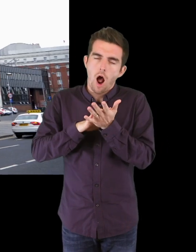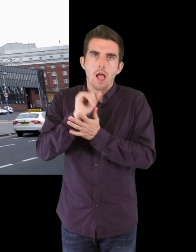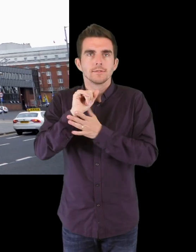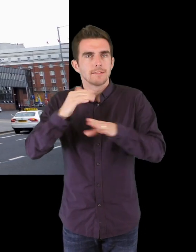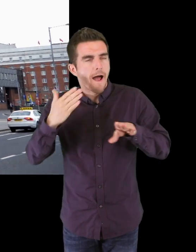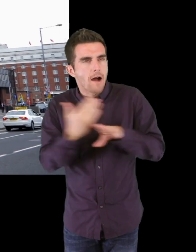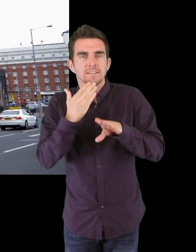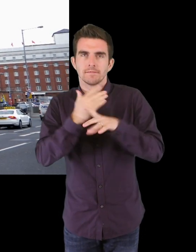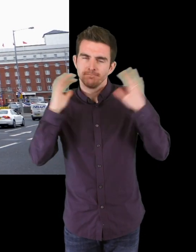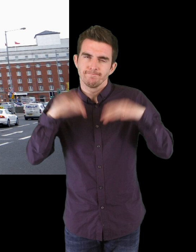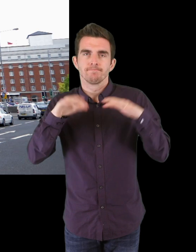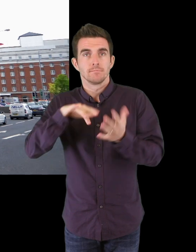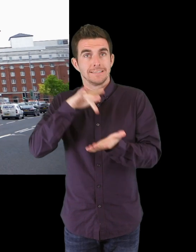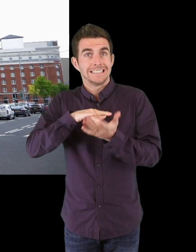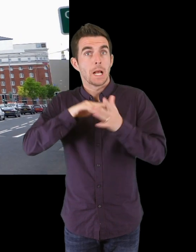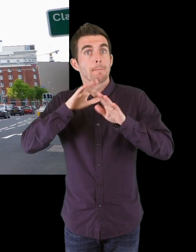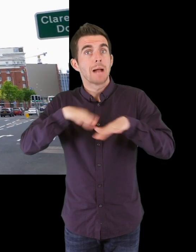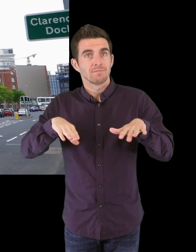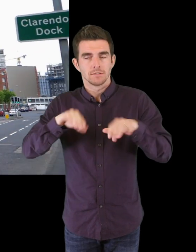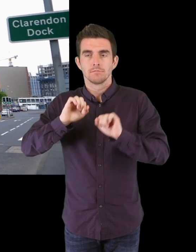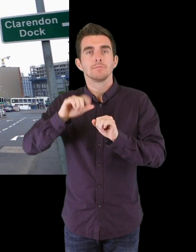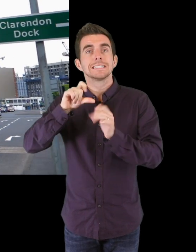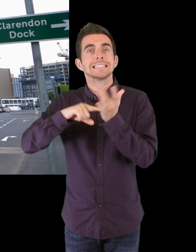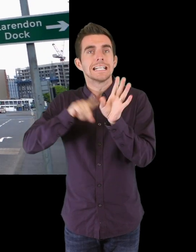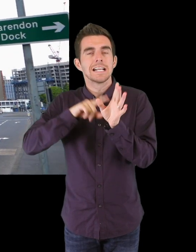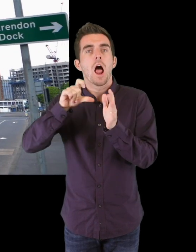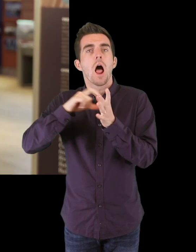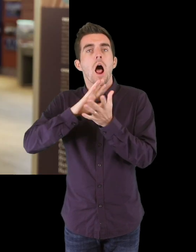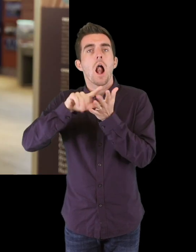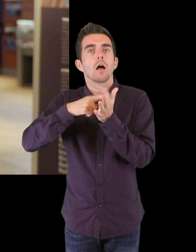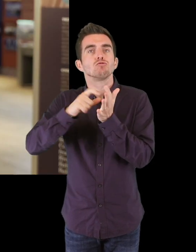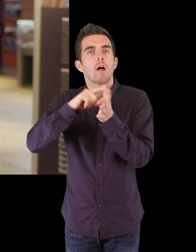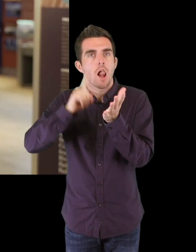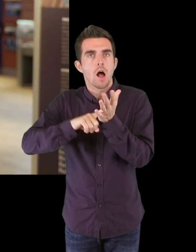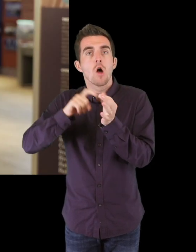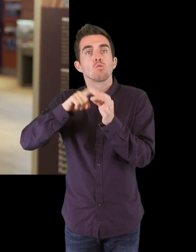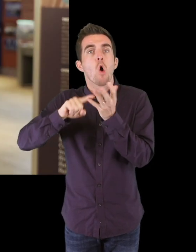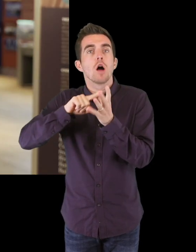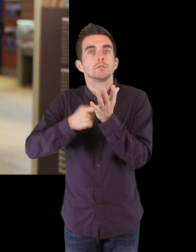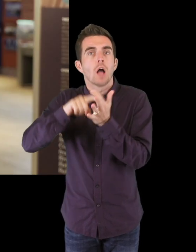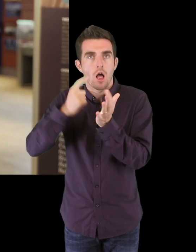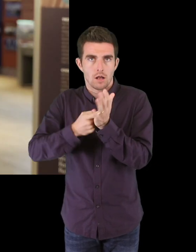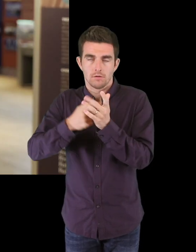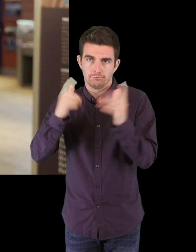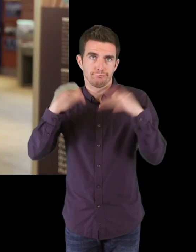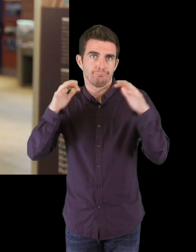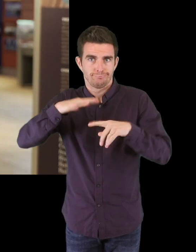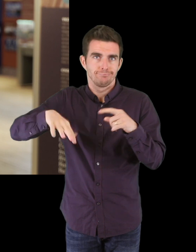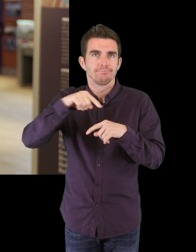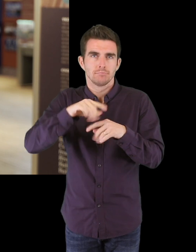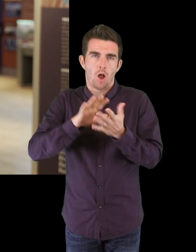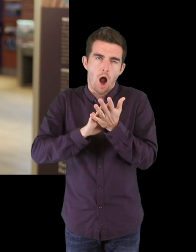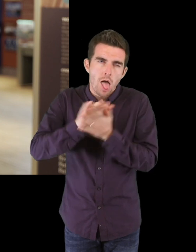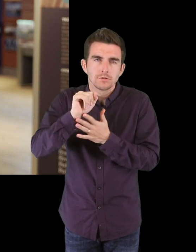cultural activity in the heart of Belfast. Located within the city's cathedral quarter, we provide a range of activities that explore